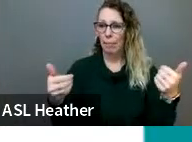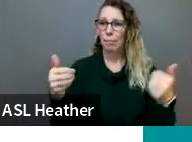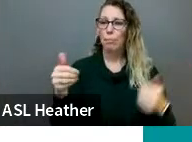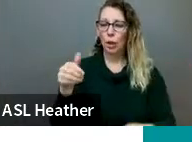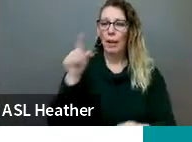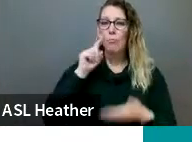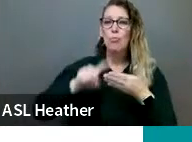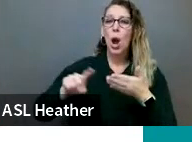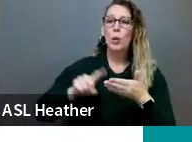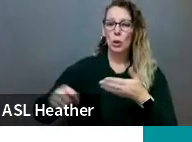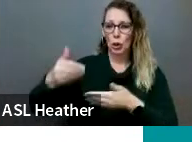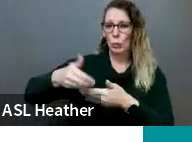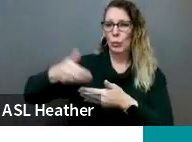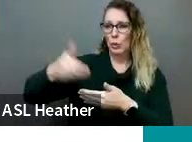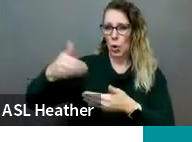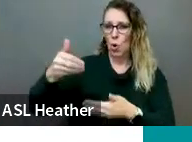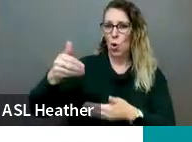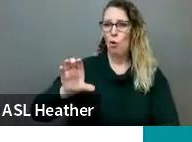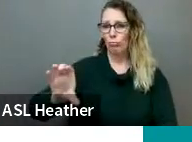slide, please.